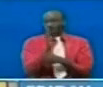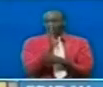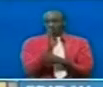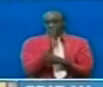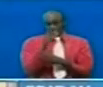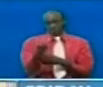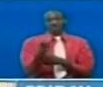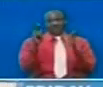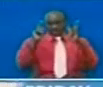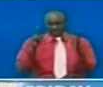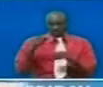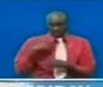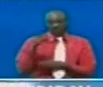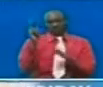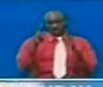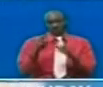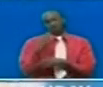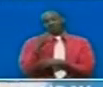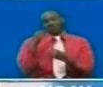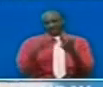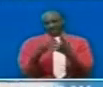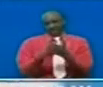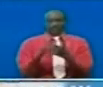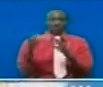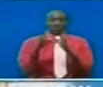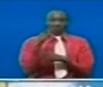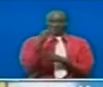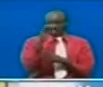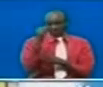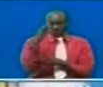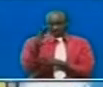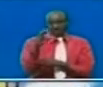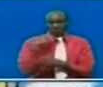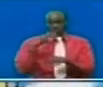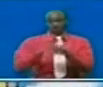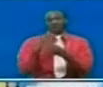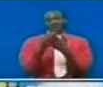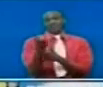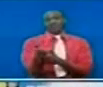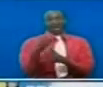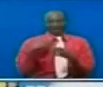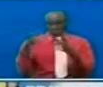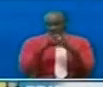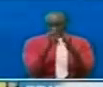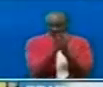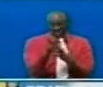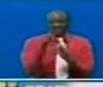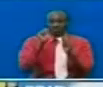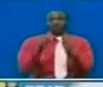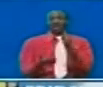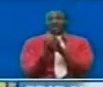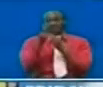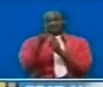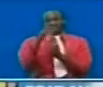the International Finance Corporation, IFC, making the World Bank arm its third source of funding. Combined, the move will help the bank to